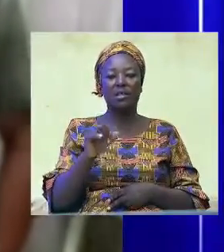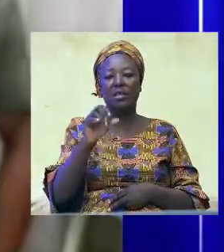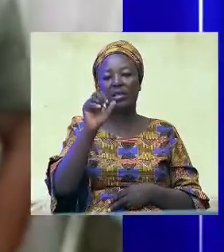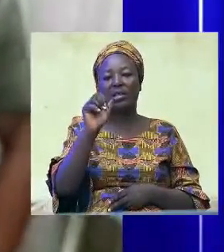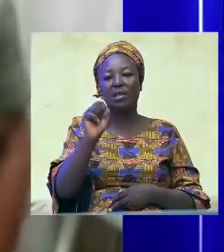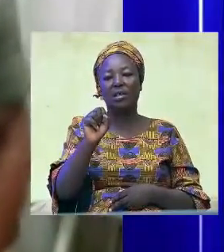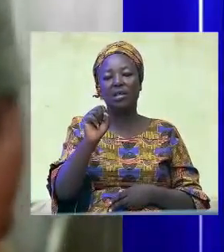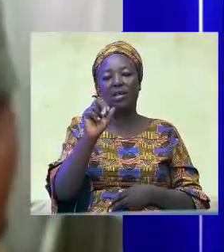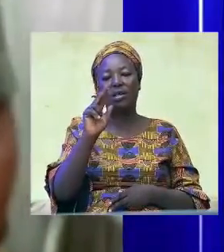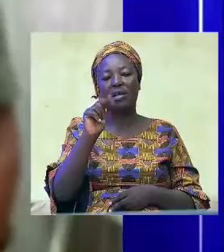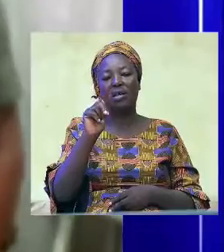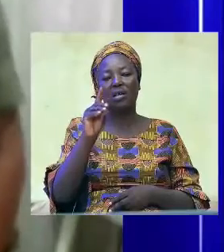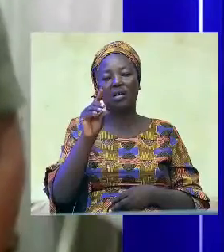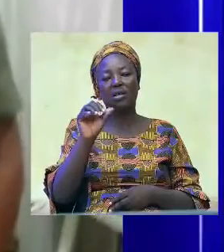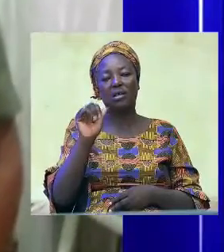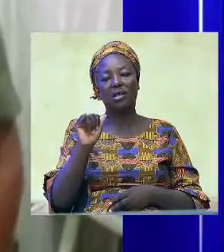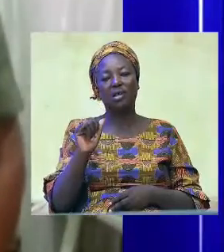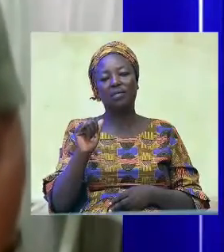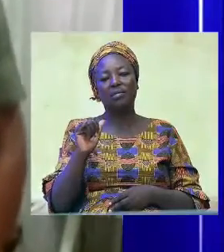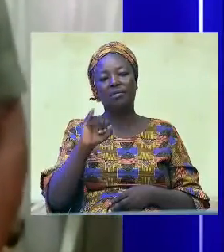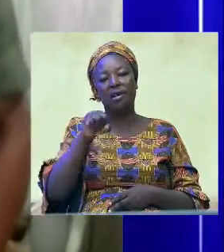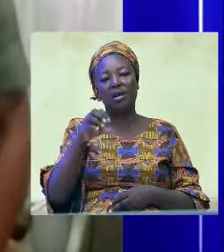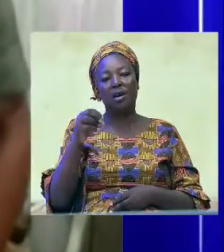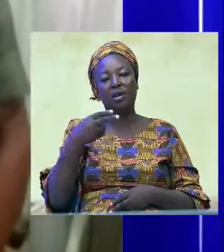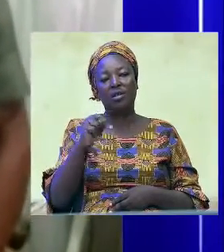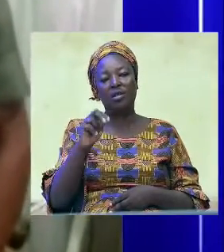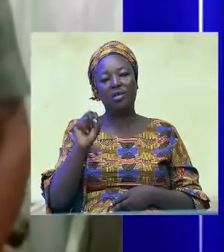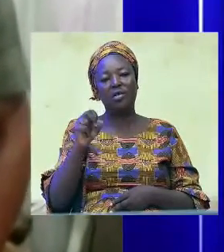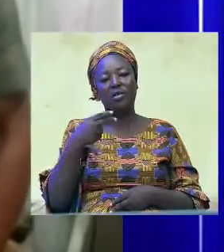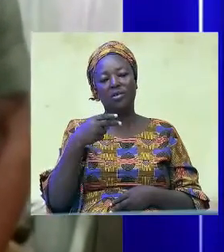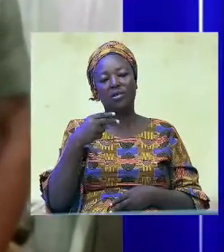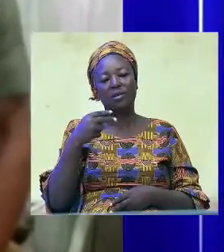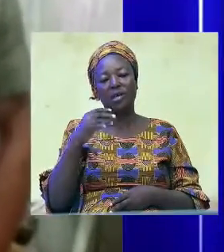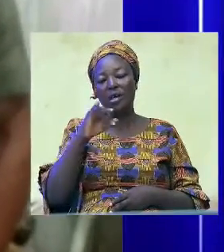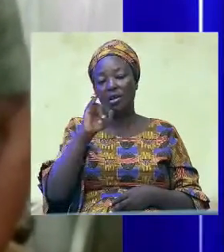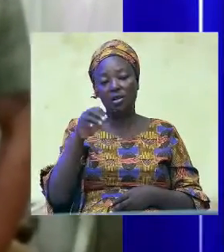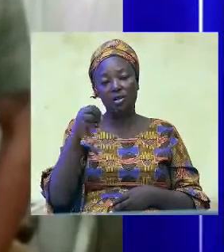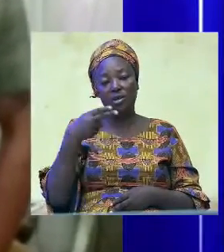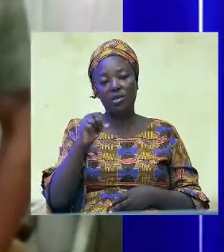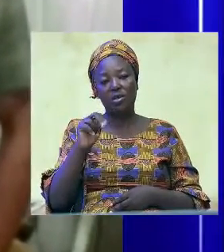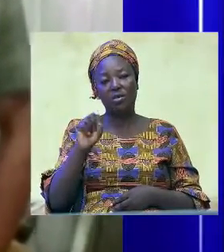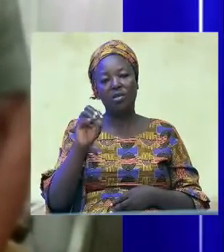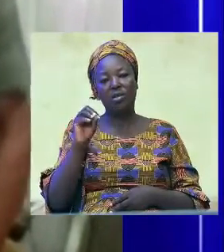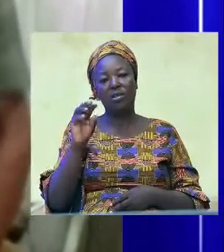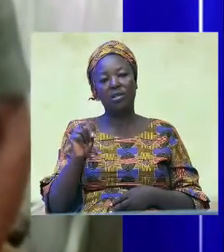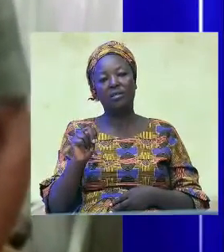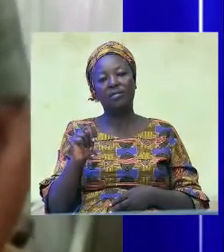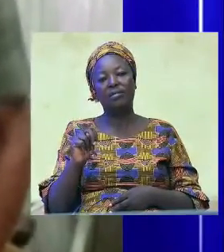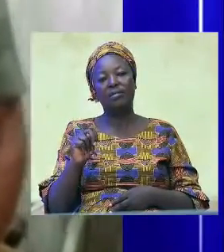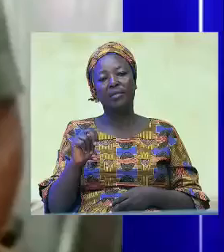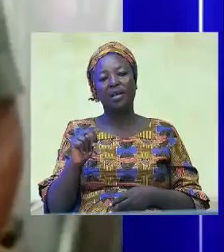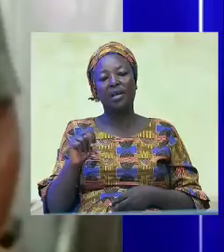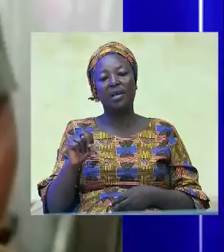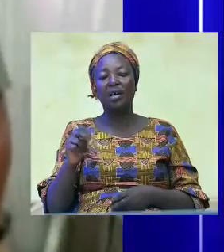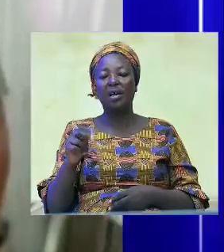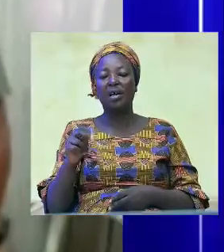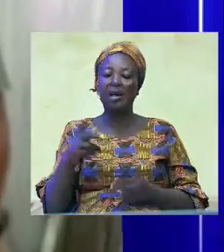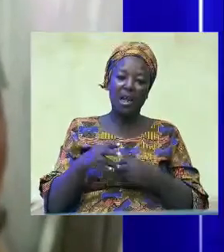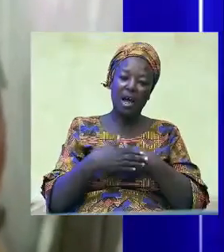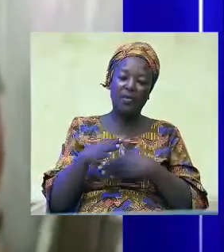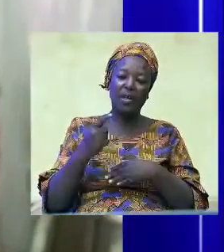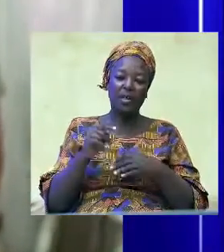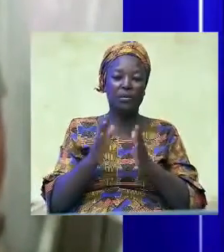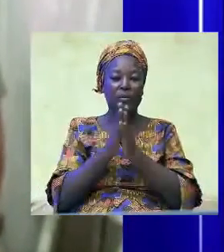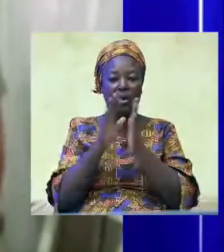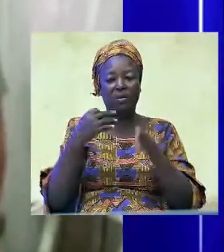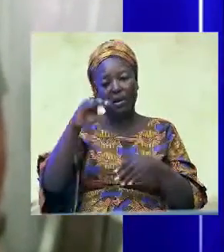Johnson in Bonny region. And I thank God for healing me today, just today, as